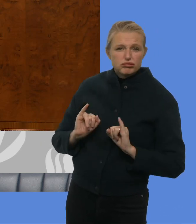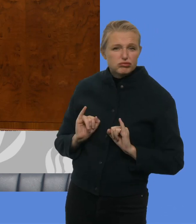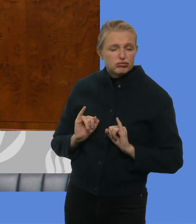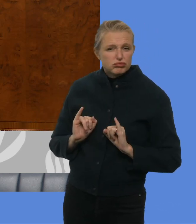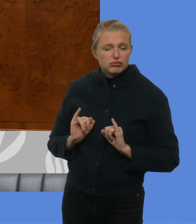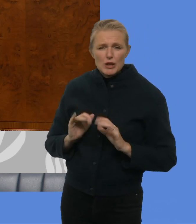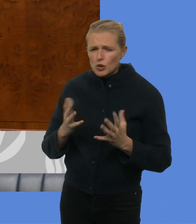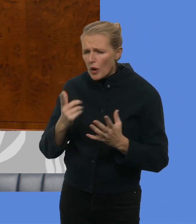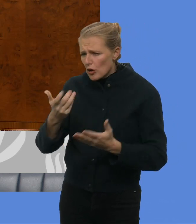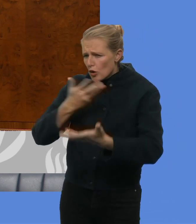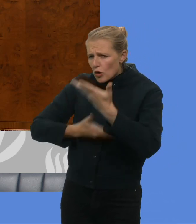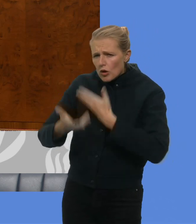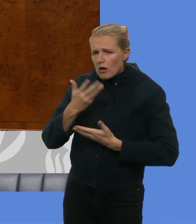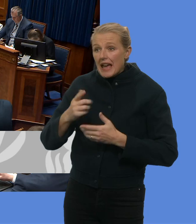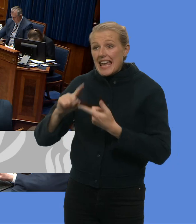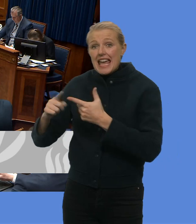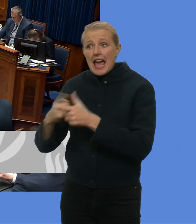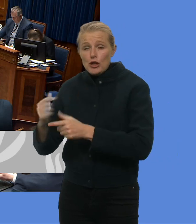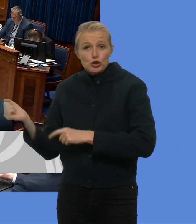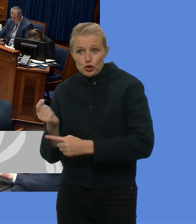me with any more detail on that, it would be greatly appreciated.